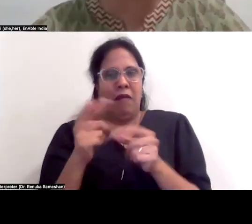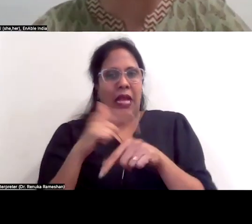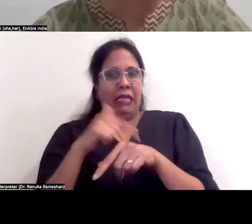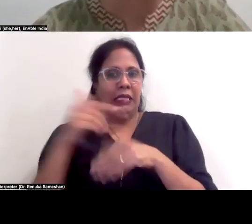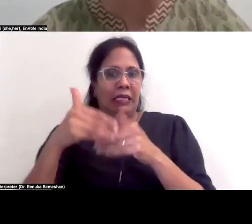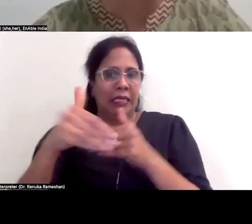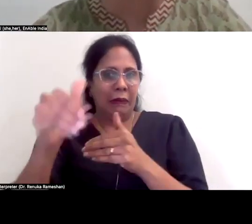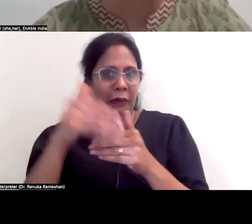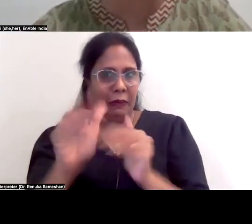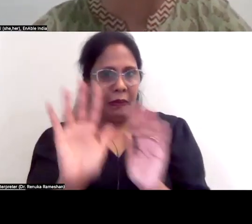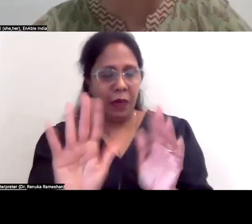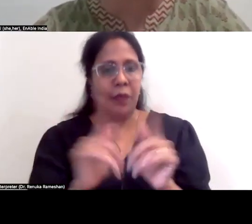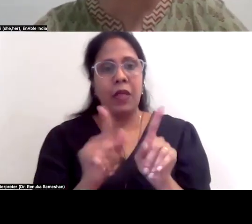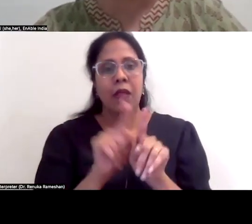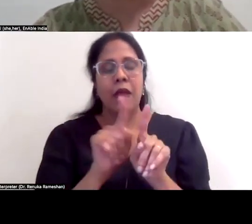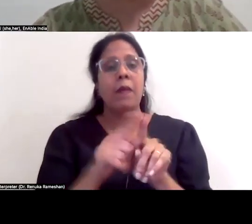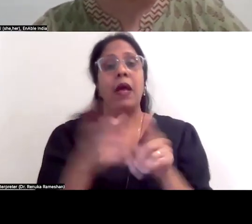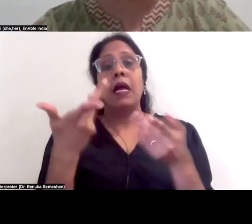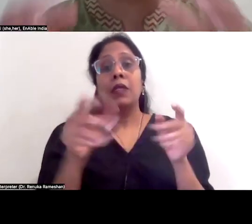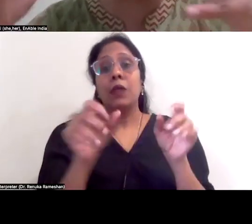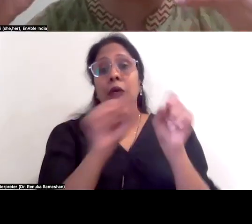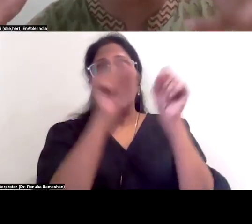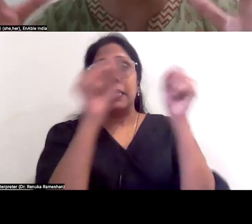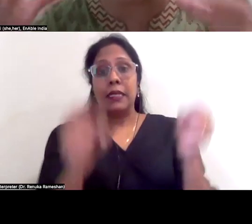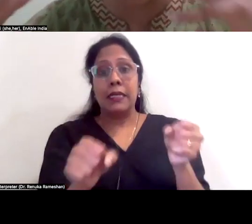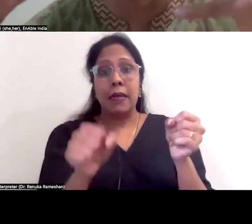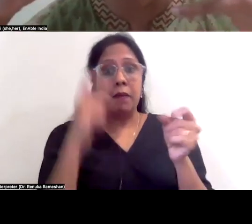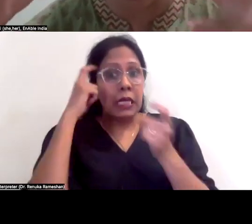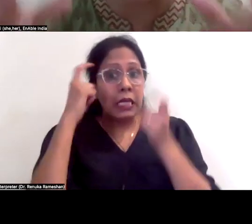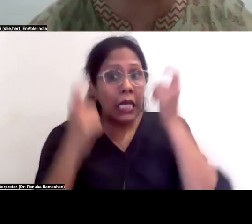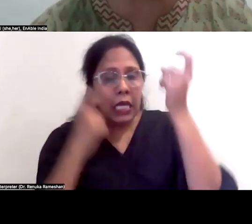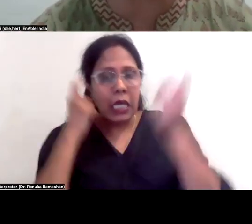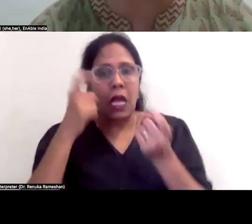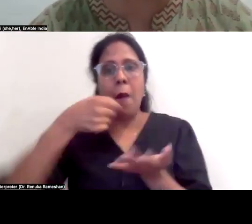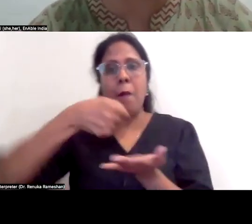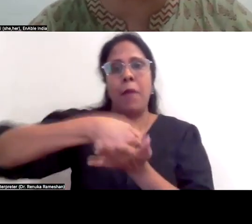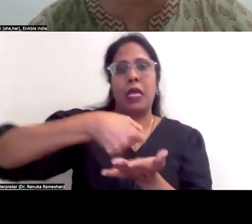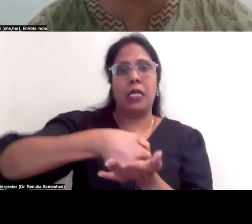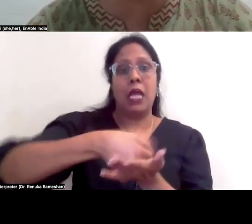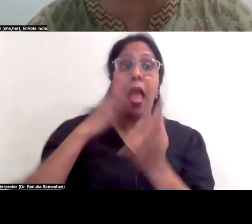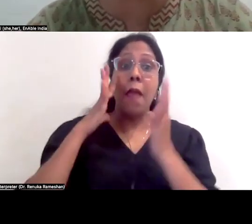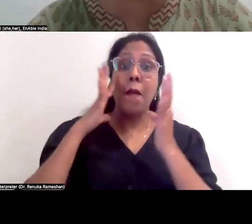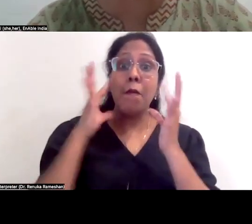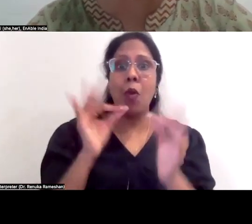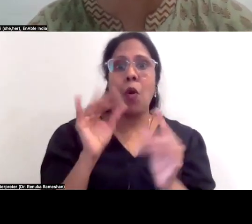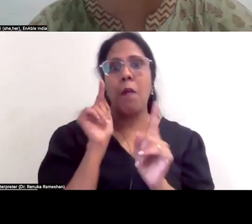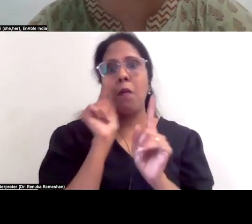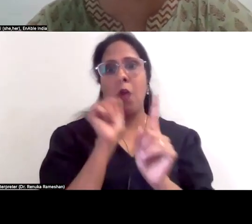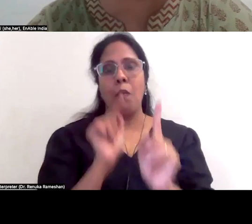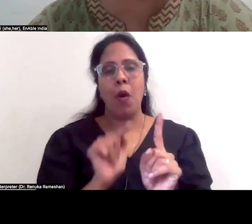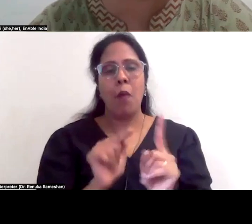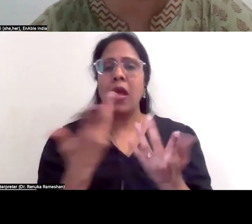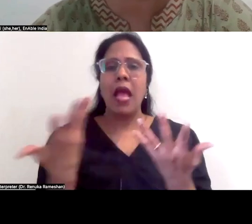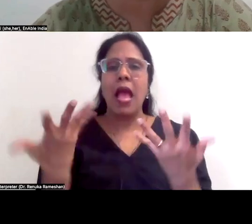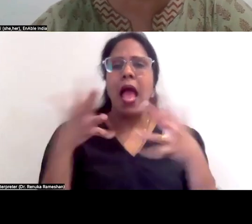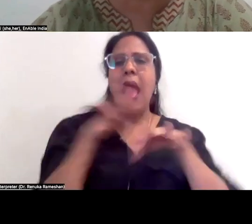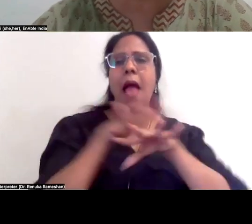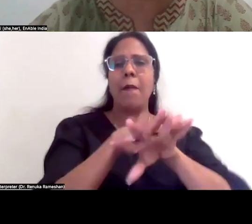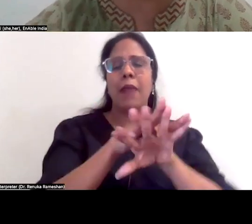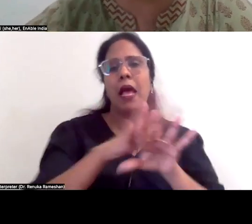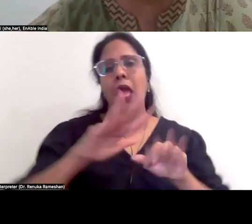thing, which is the systems thinking's fundamentals. Ab pate ki baat. Now we are coming to the main point. How do we apply systems